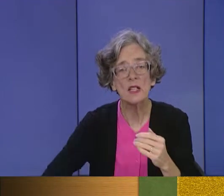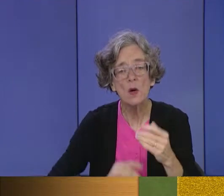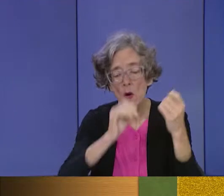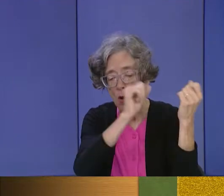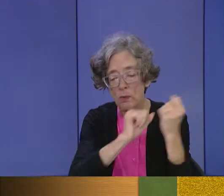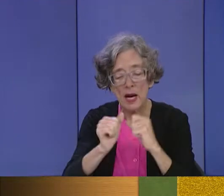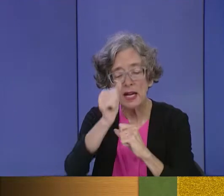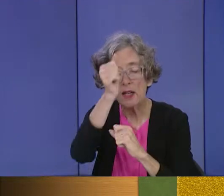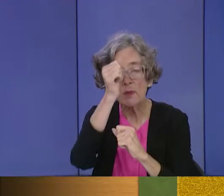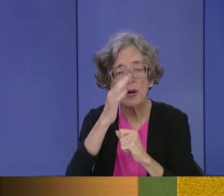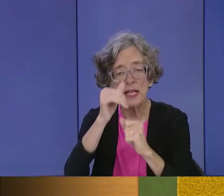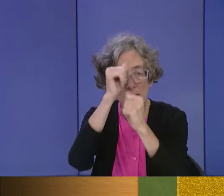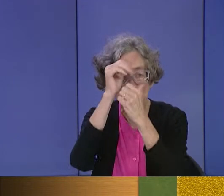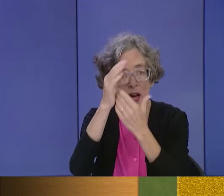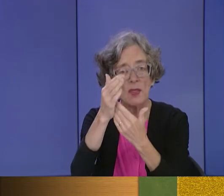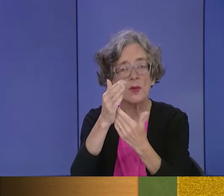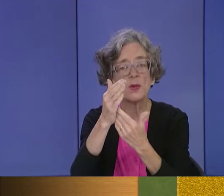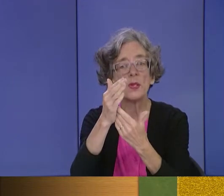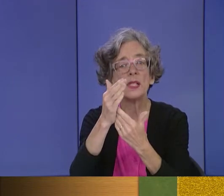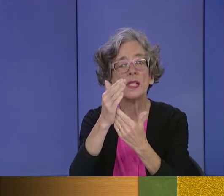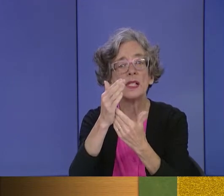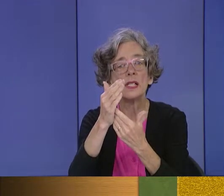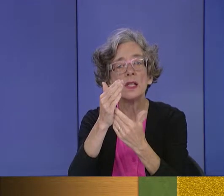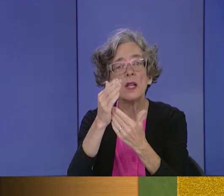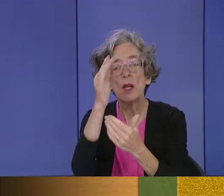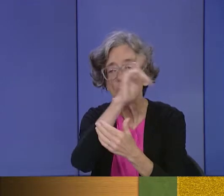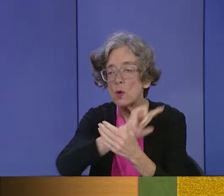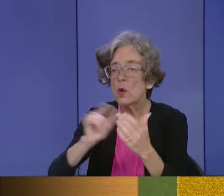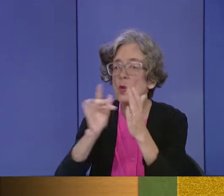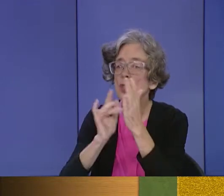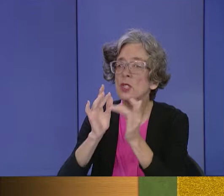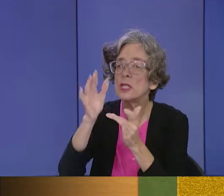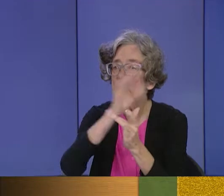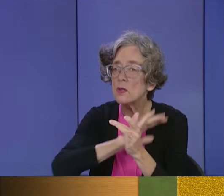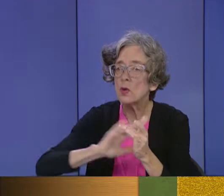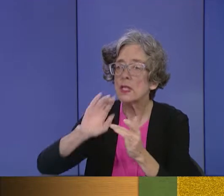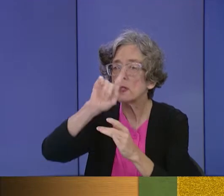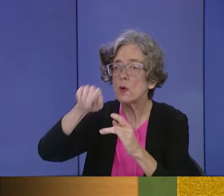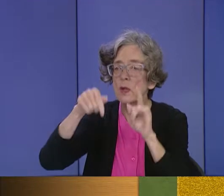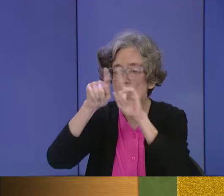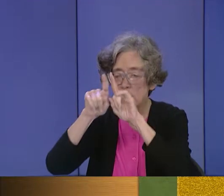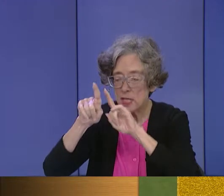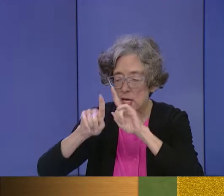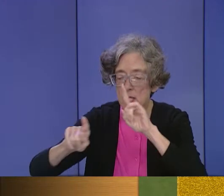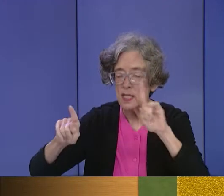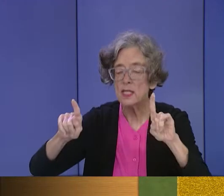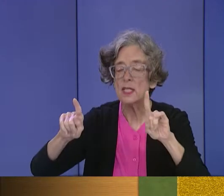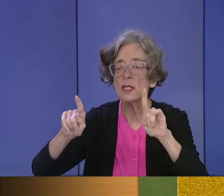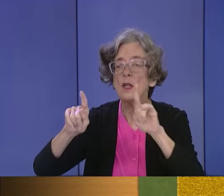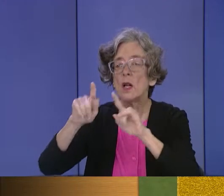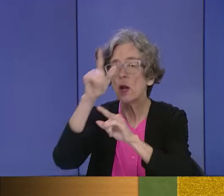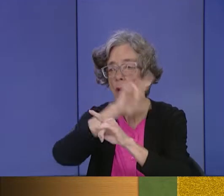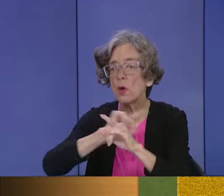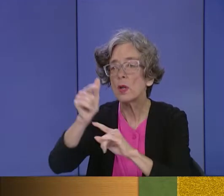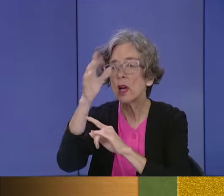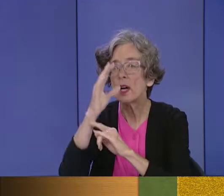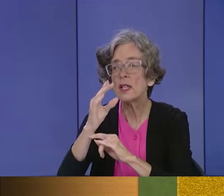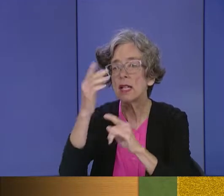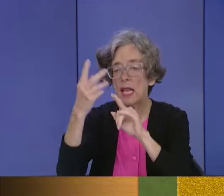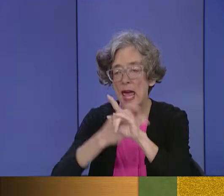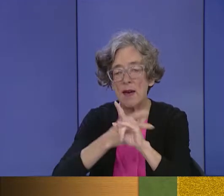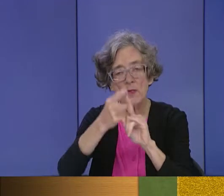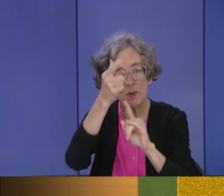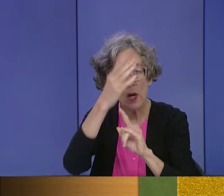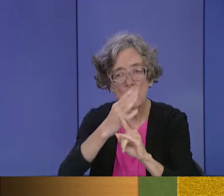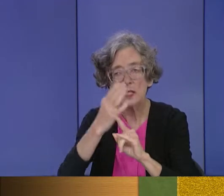King, O God, almighty Father, Lord Jesus Christ, only begotten Son, Lord God, Lamb